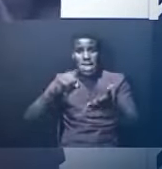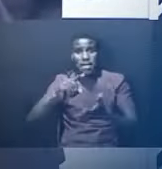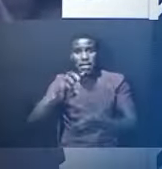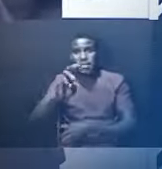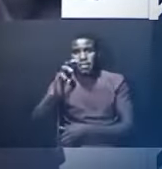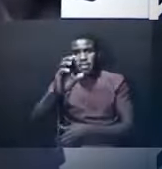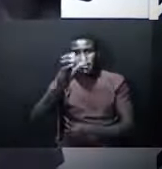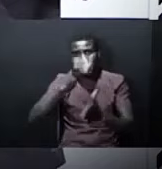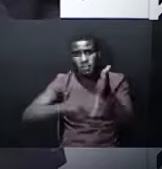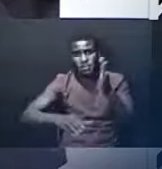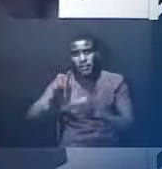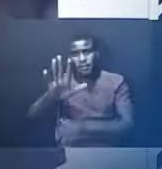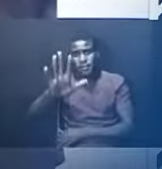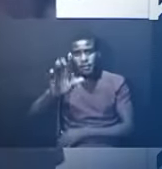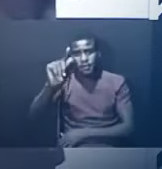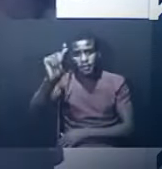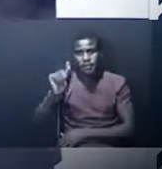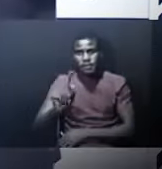Mark 5:35.